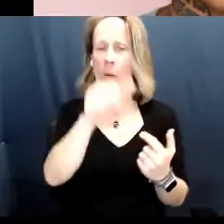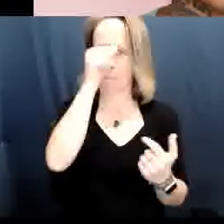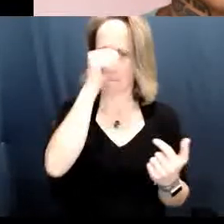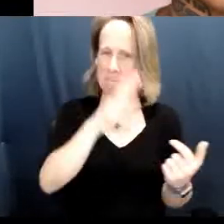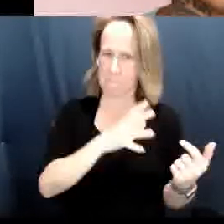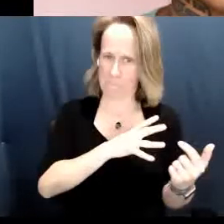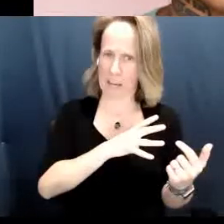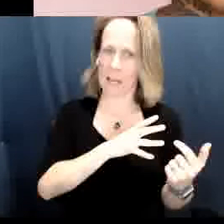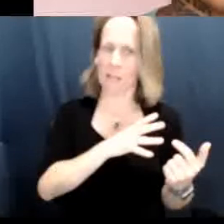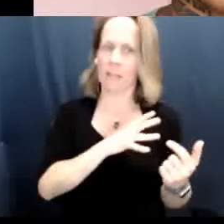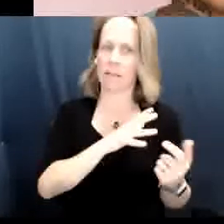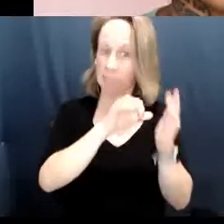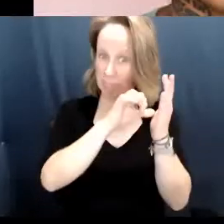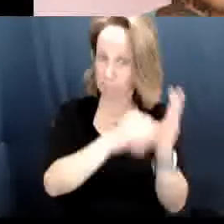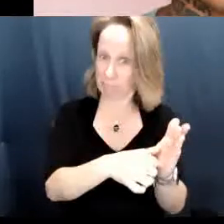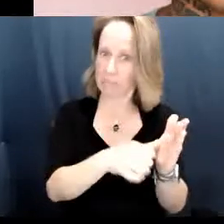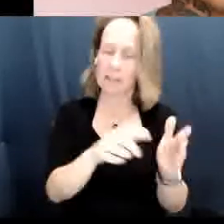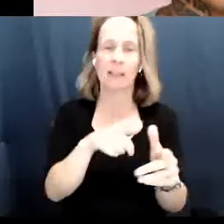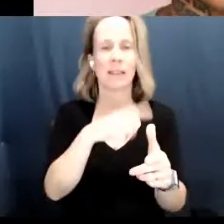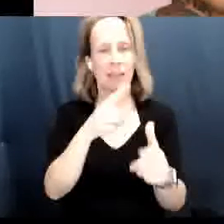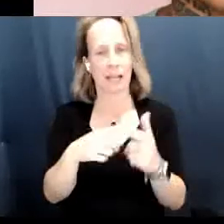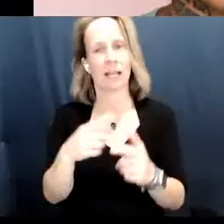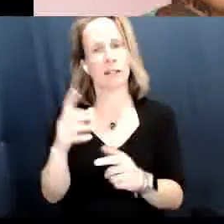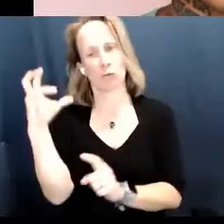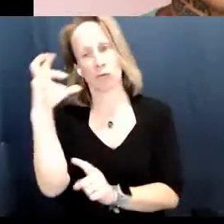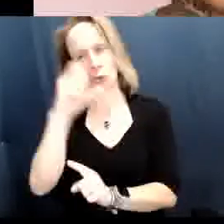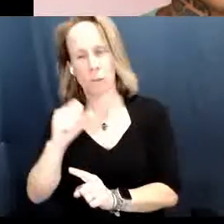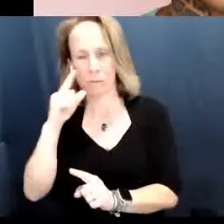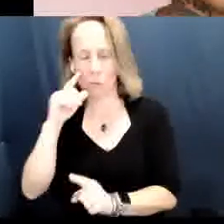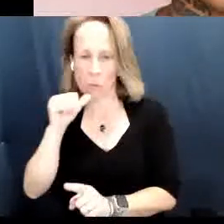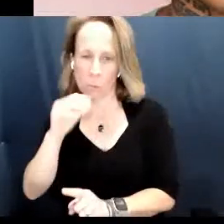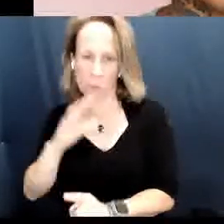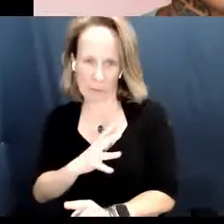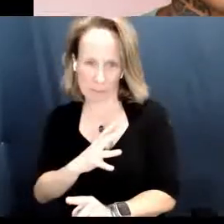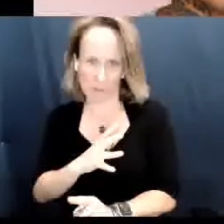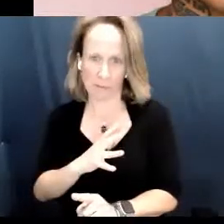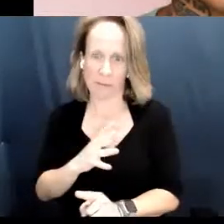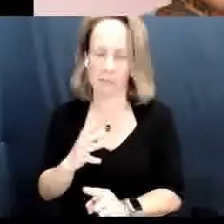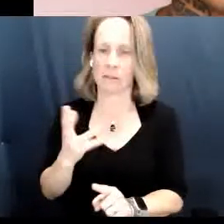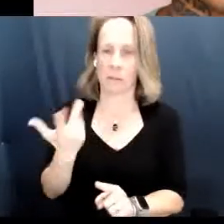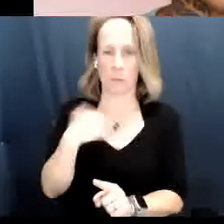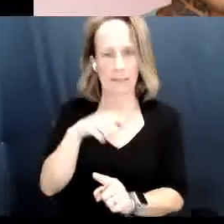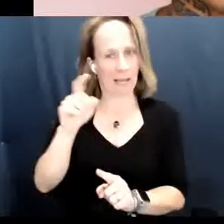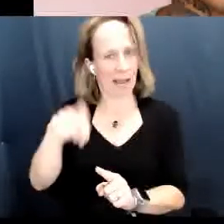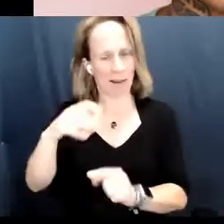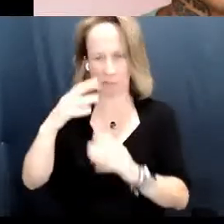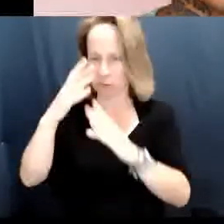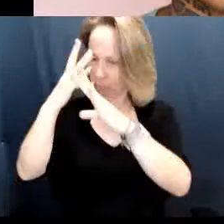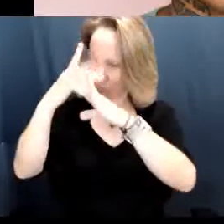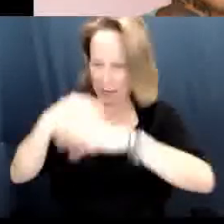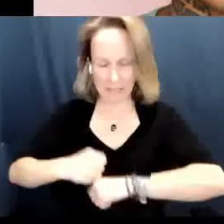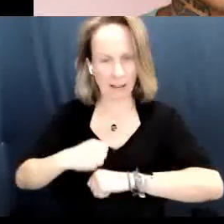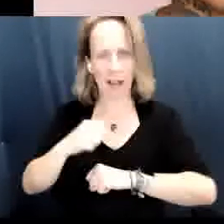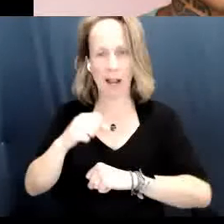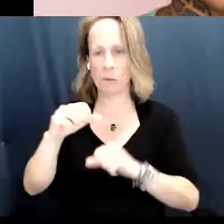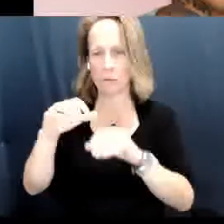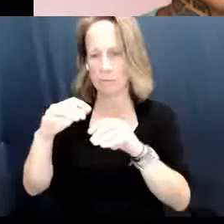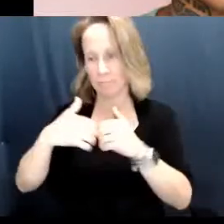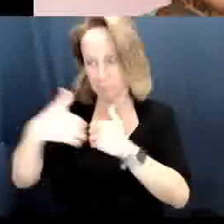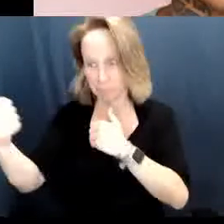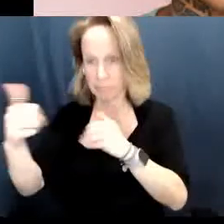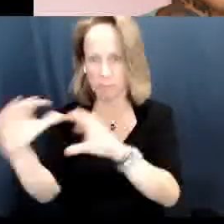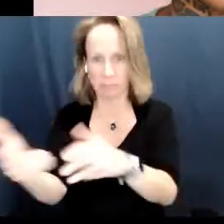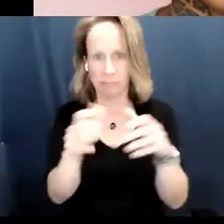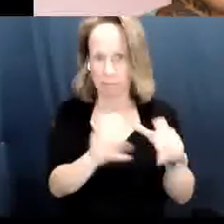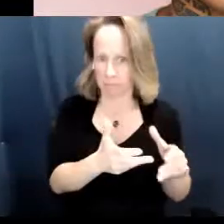is automatically assumed to be for women. We have to continue to do the work to break down these stereotypes, but we also need to provide space